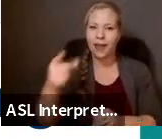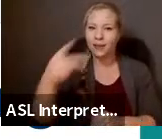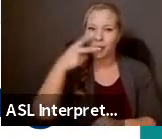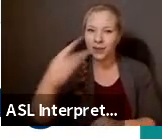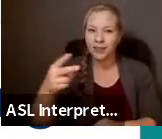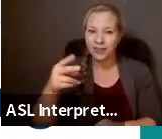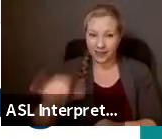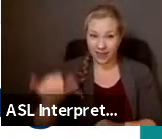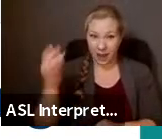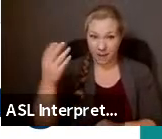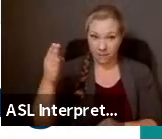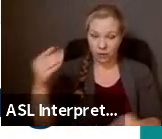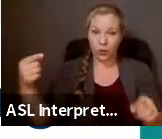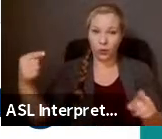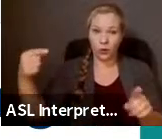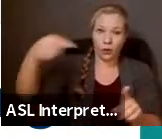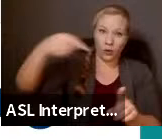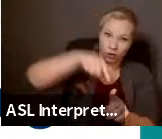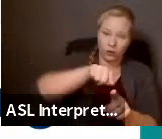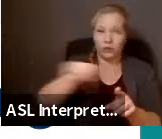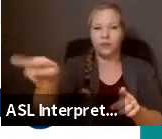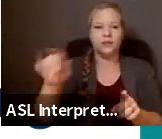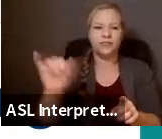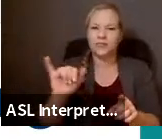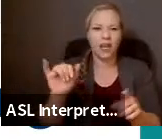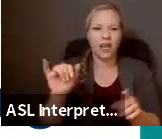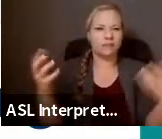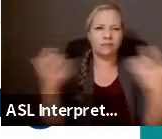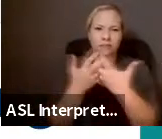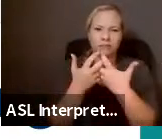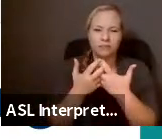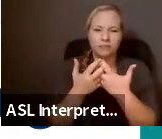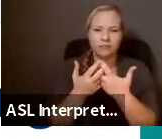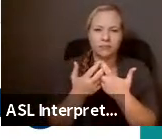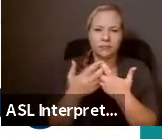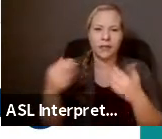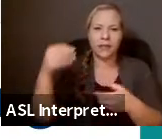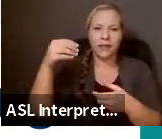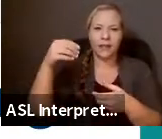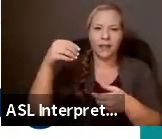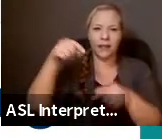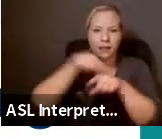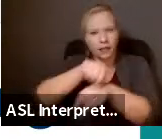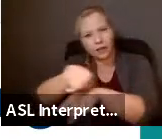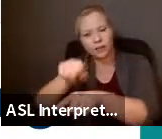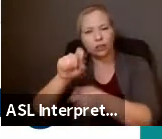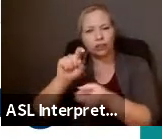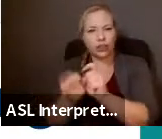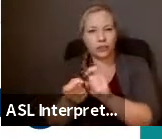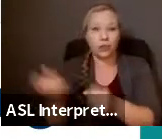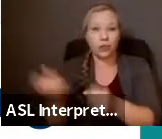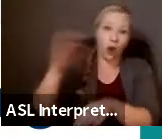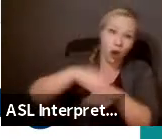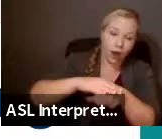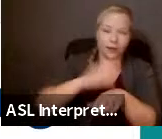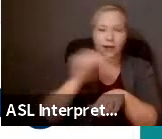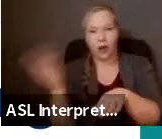interchange access areas, and you know, for that reason, they're carrying cars onto and off of